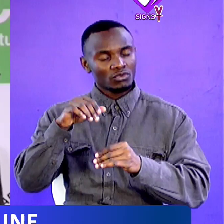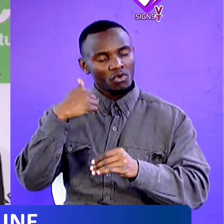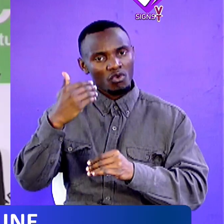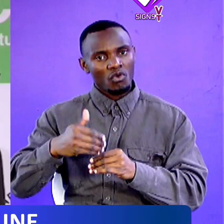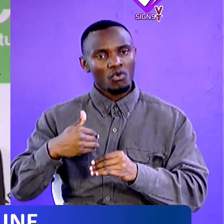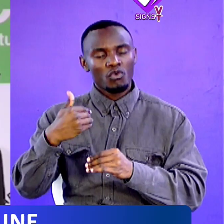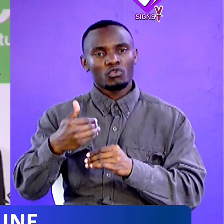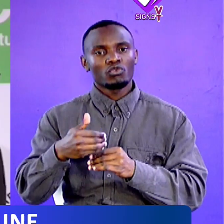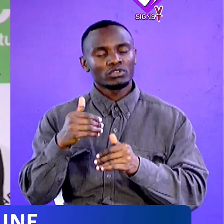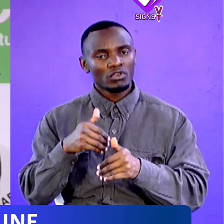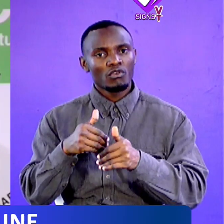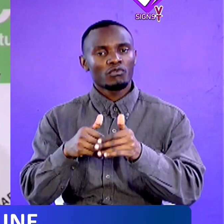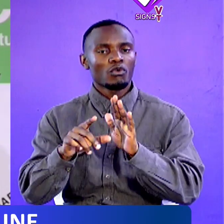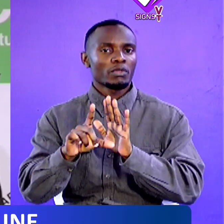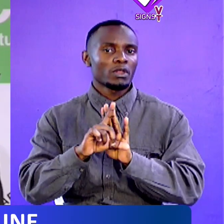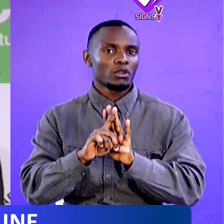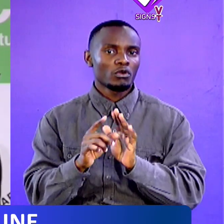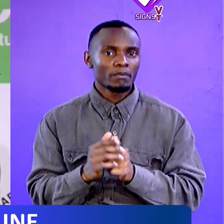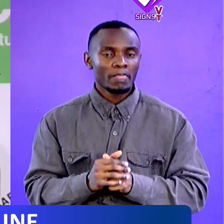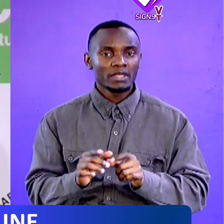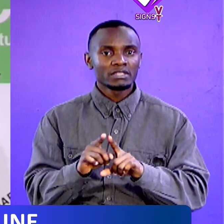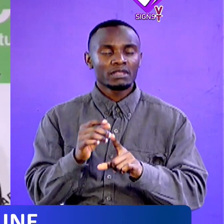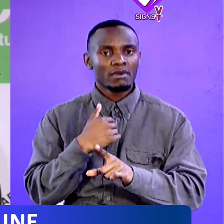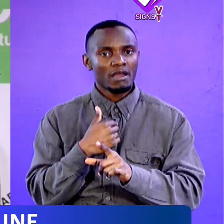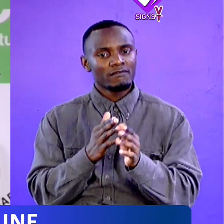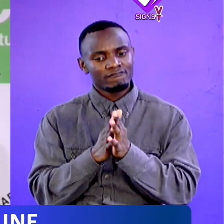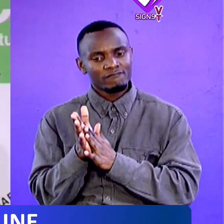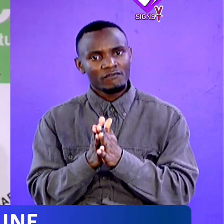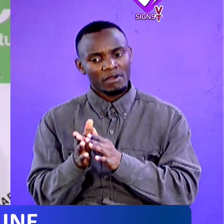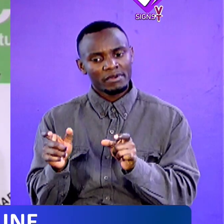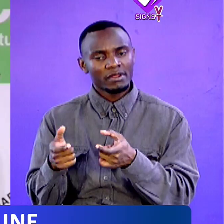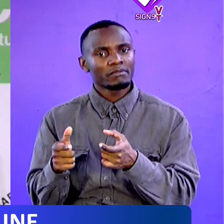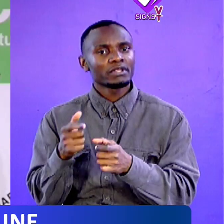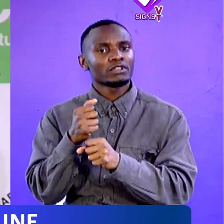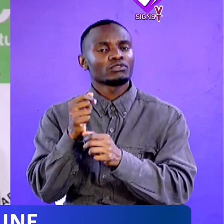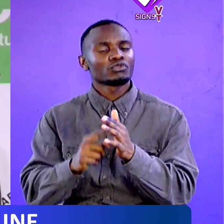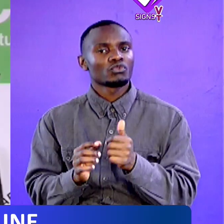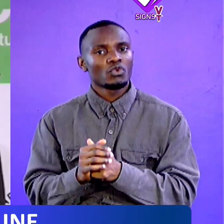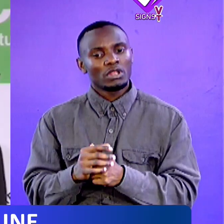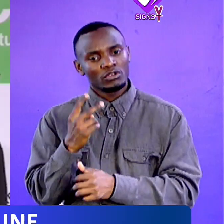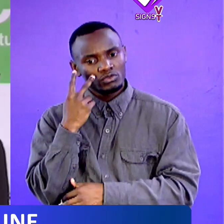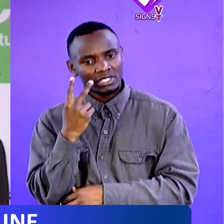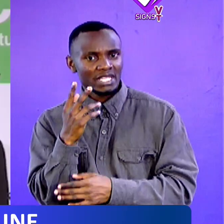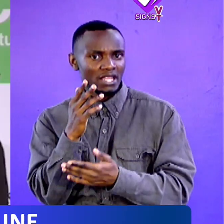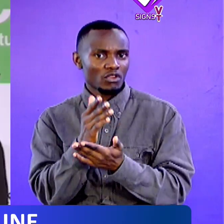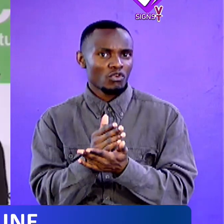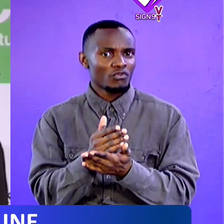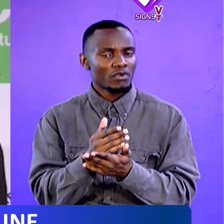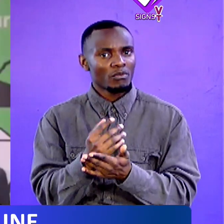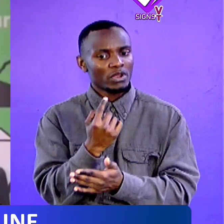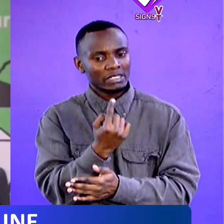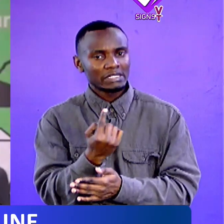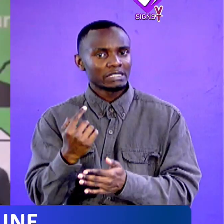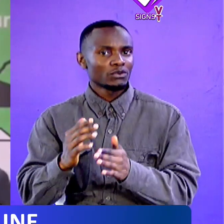step, we have a vibrant media to check. When we've said check every step, that's the best way we can